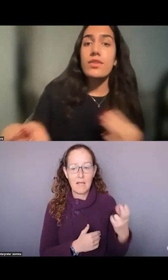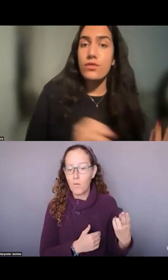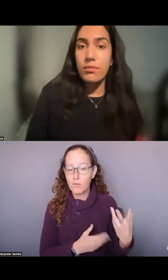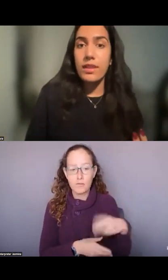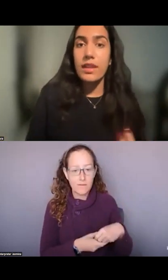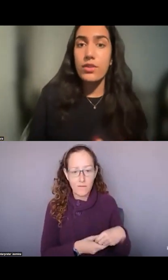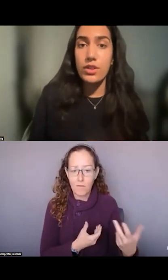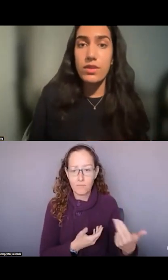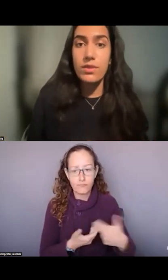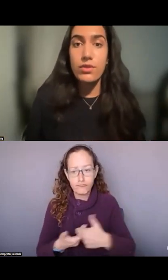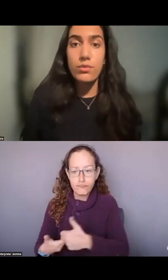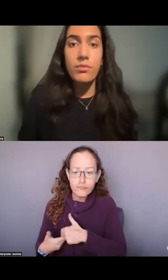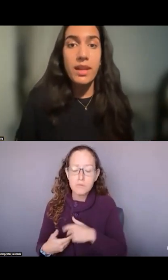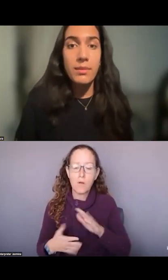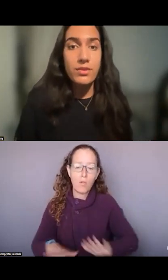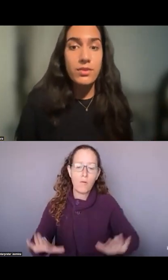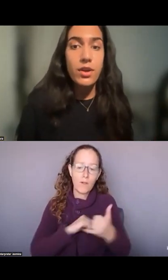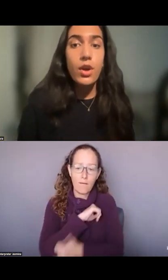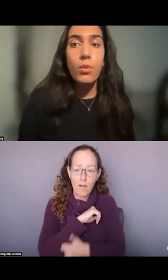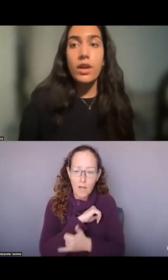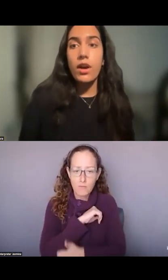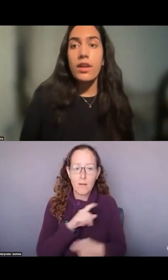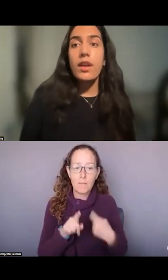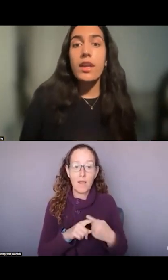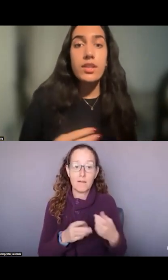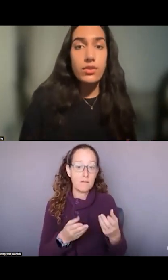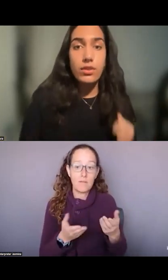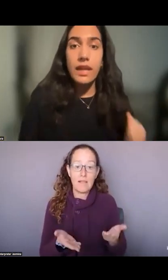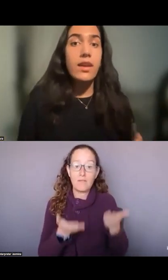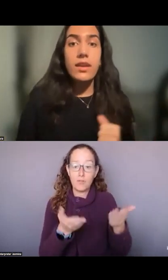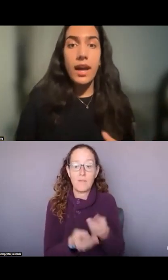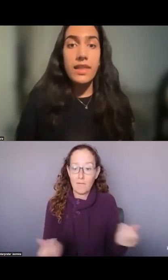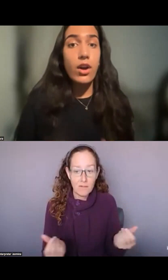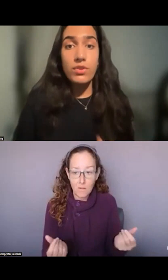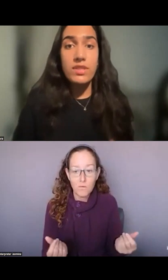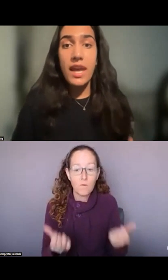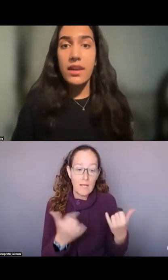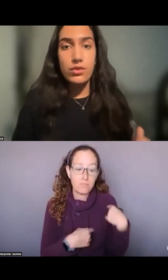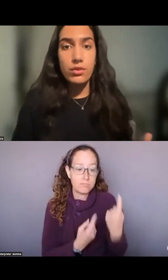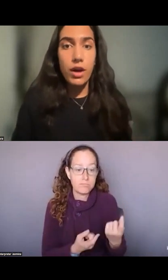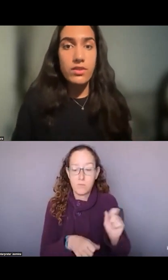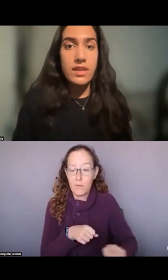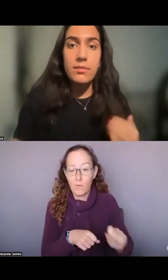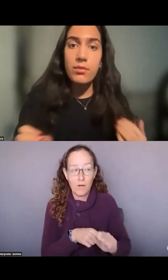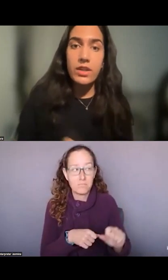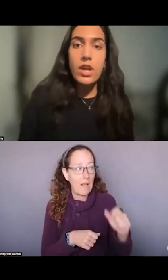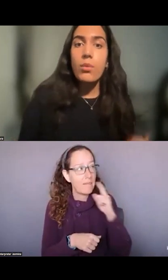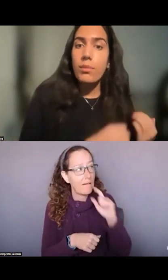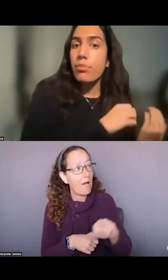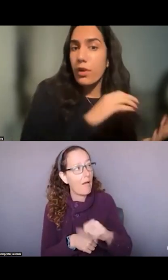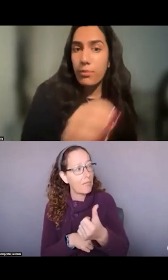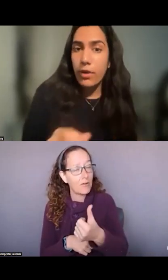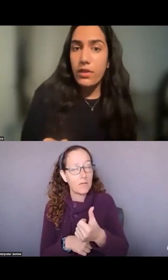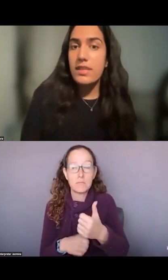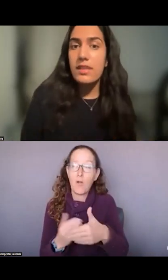Even just from the introduction of this resolution, we've been able to work on an additional, I think almost 10 additional policies, some of which